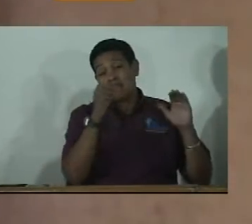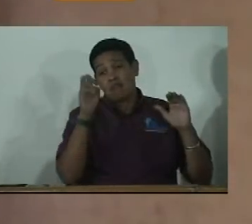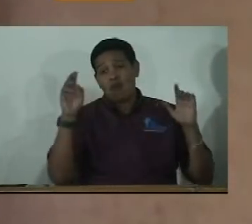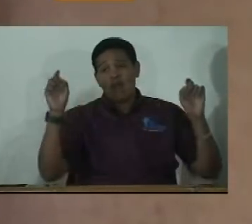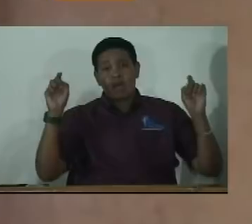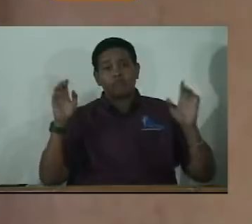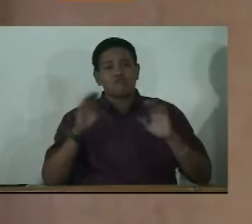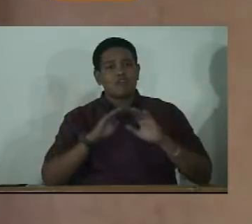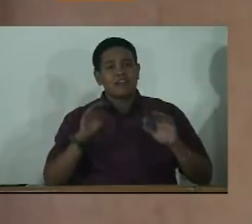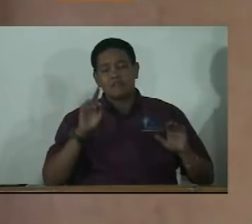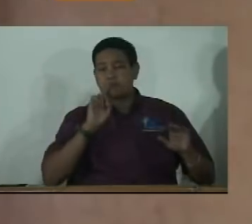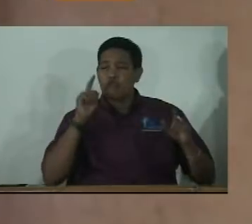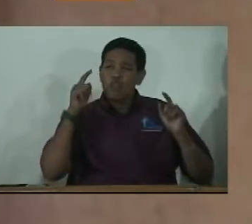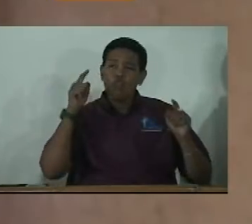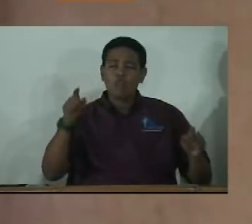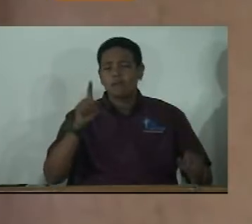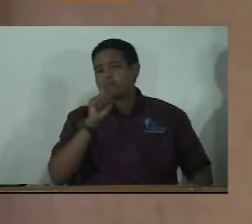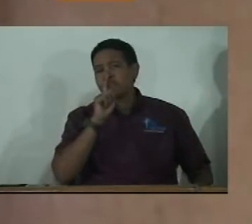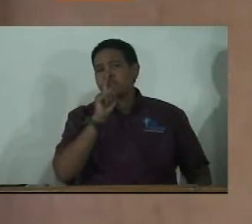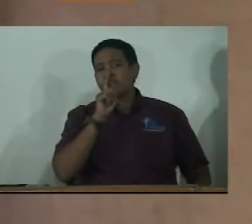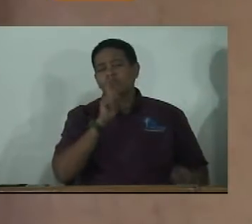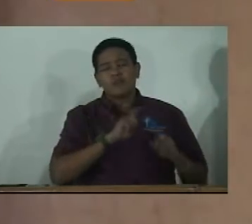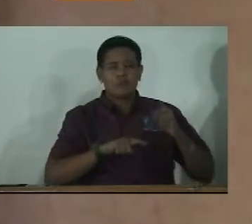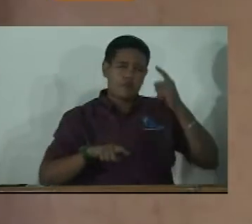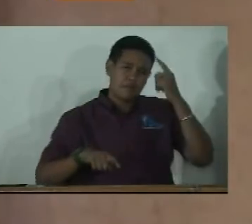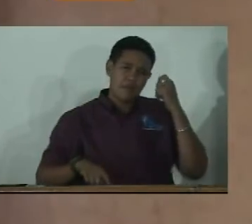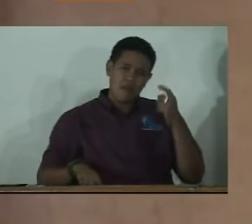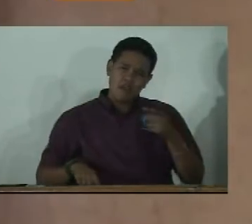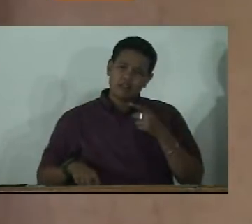administration level. But because of the